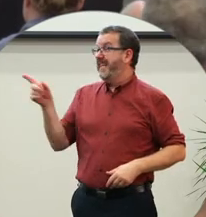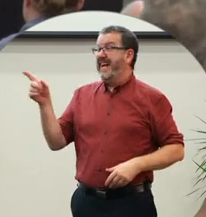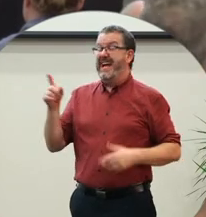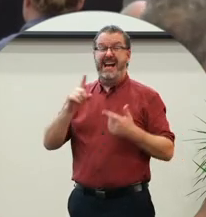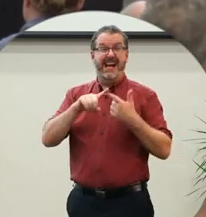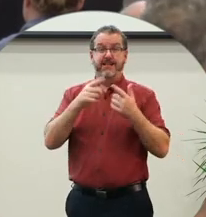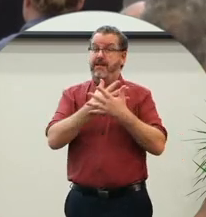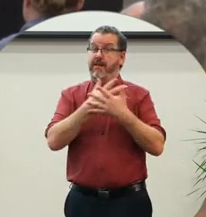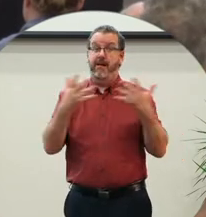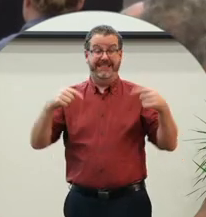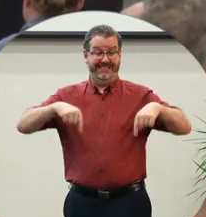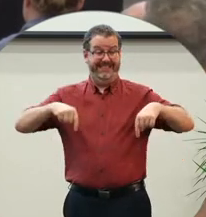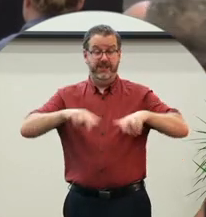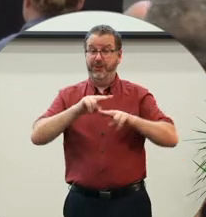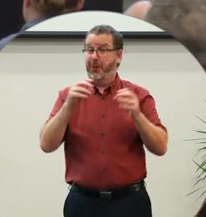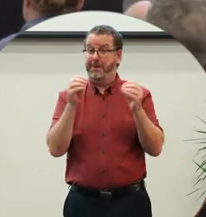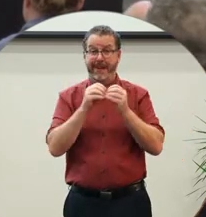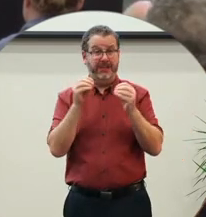Sorry, I beg your pardon. Or any of that.